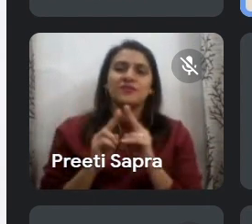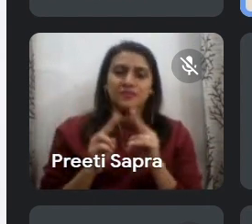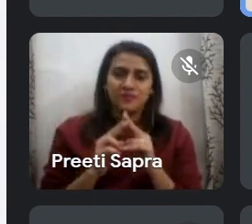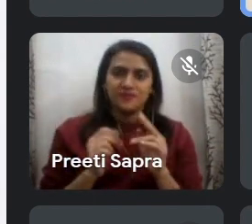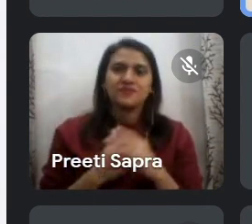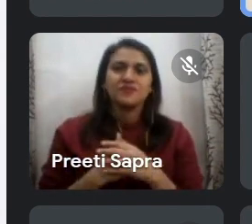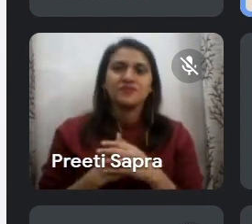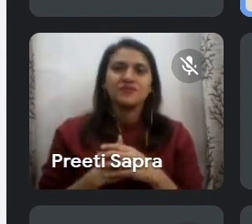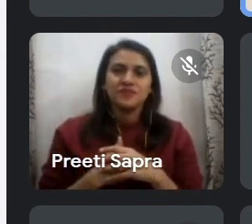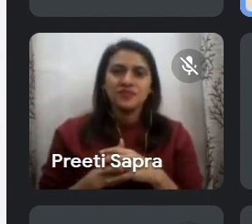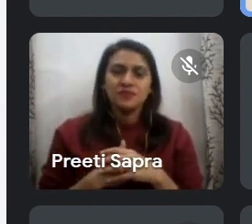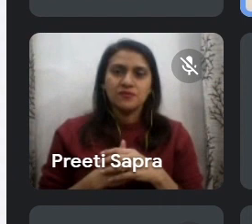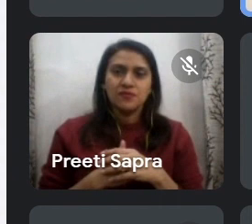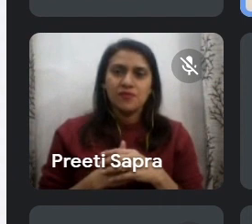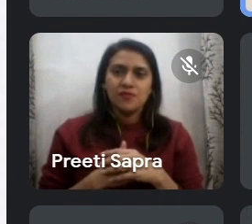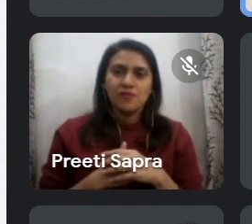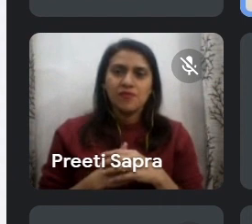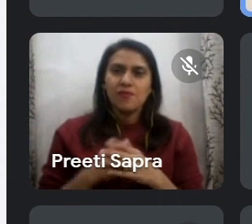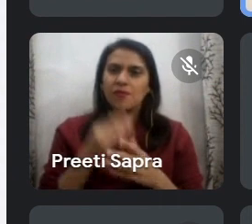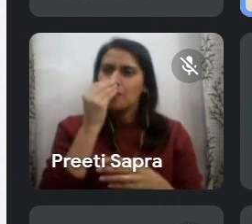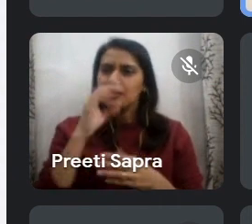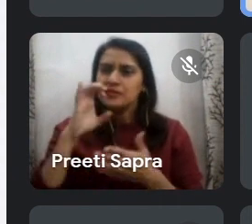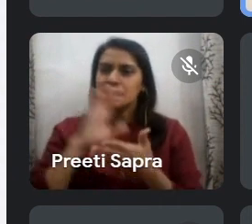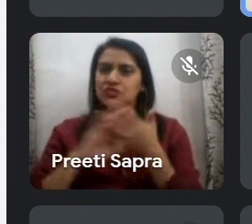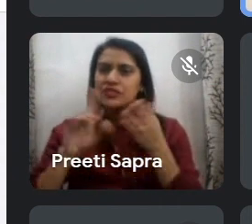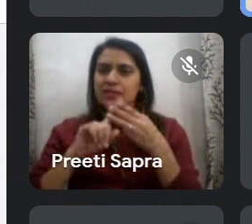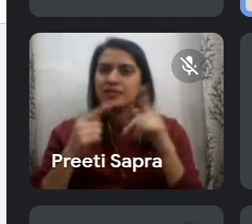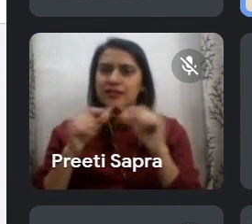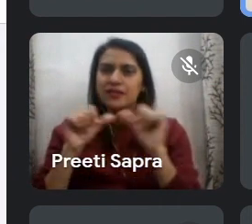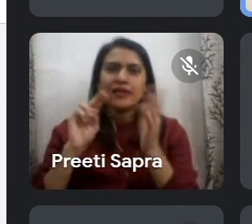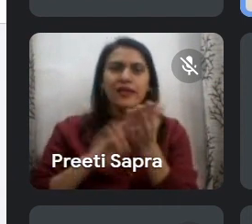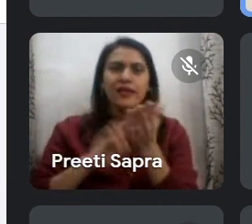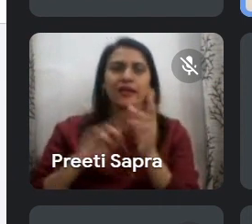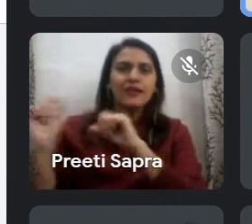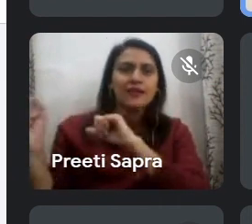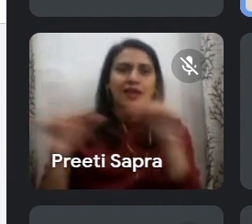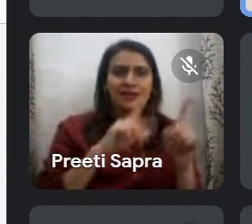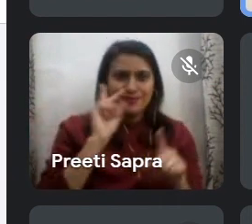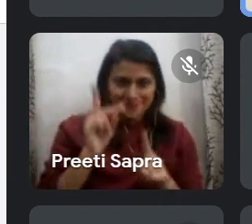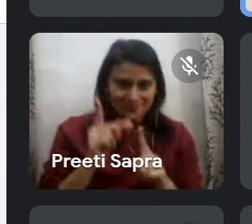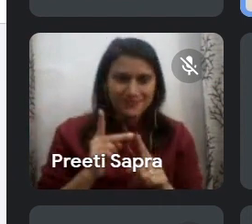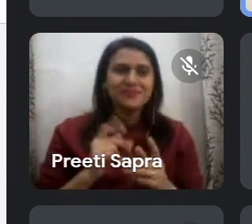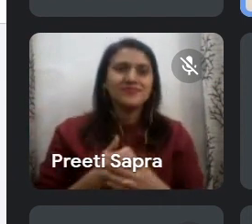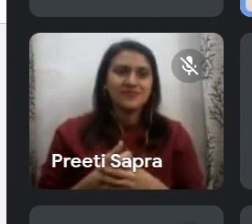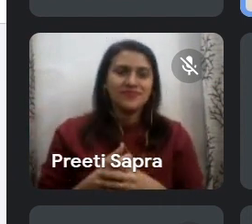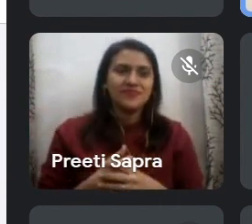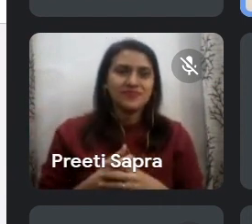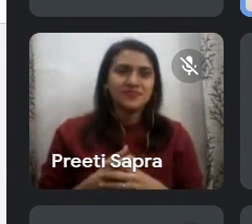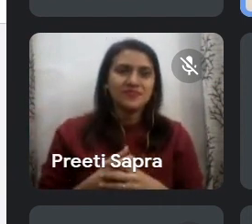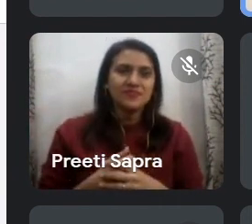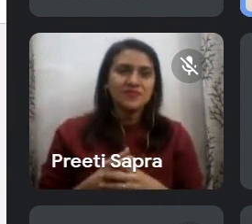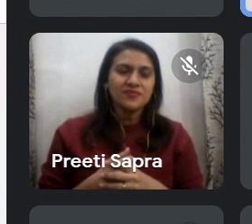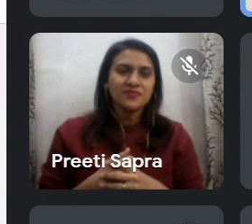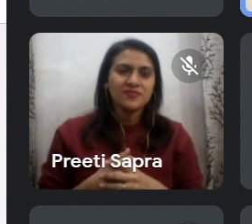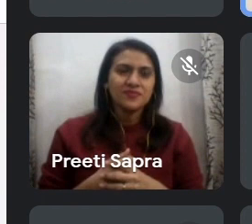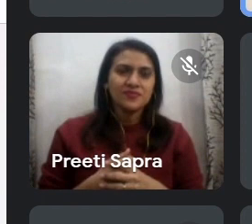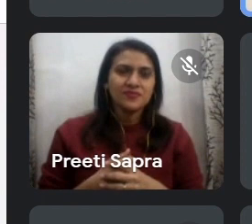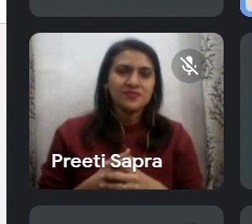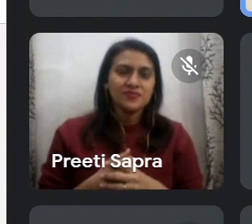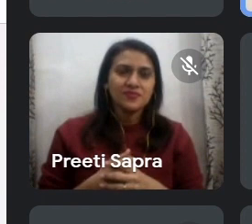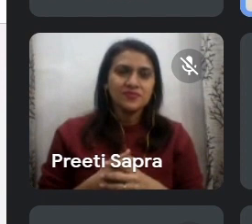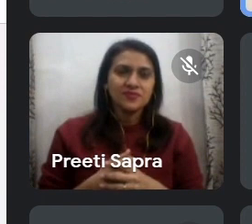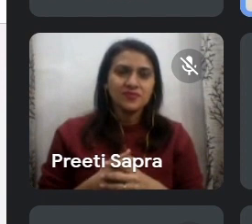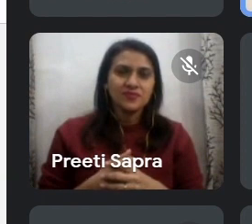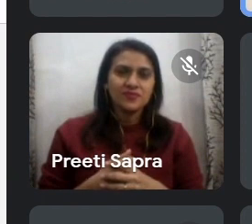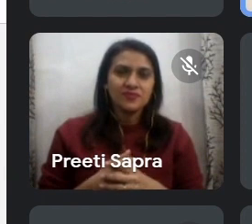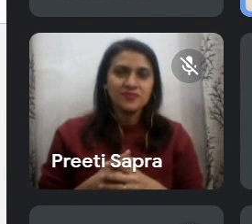during my, like, Chetan, can you please go to my next slide? Yeah. So, like, here, like I've written it down,